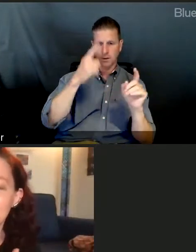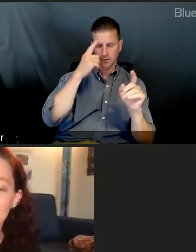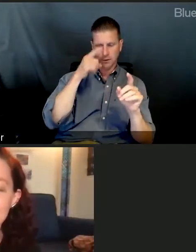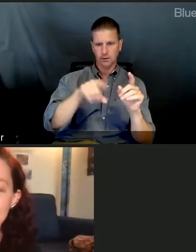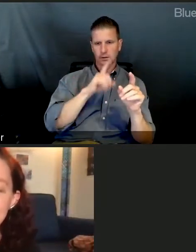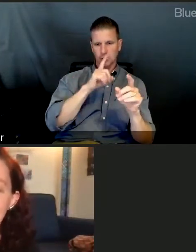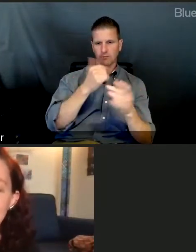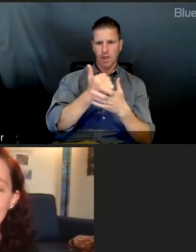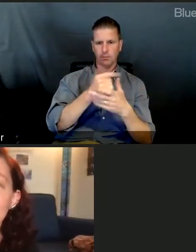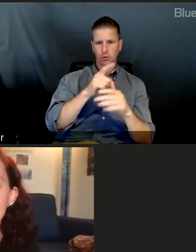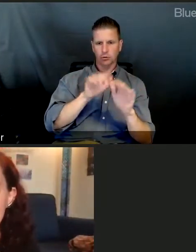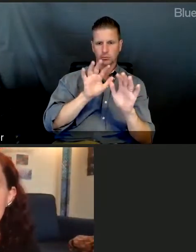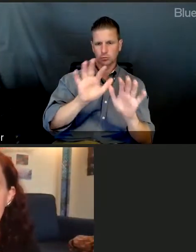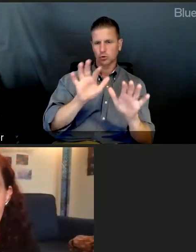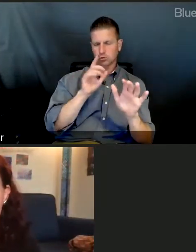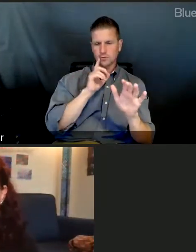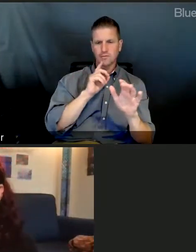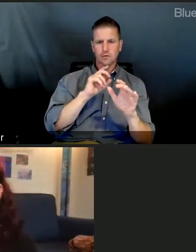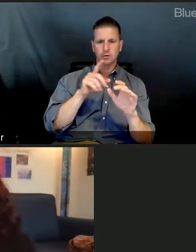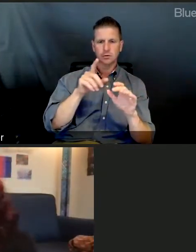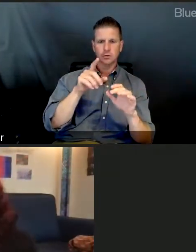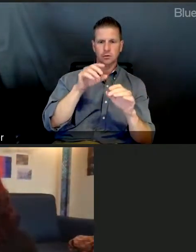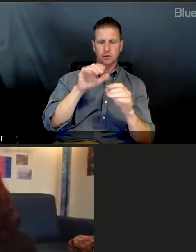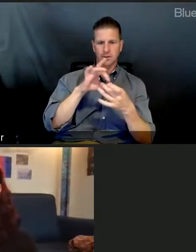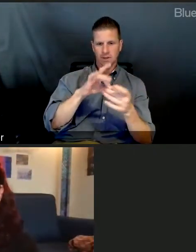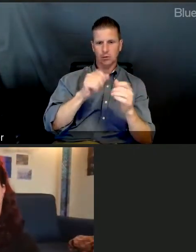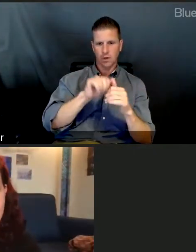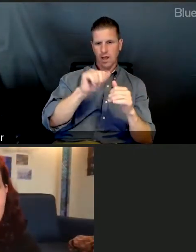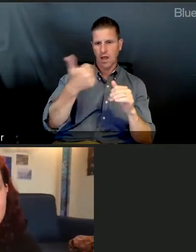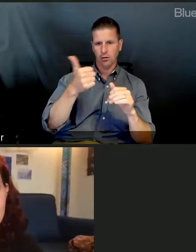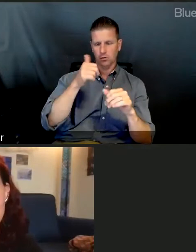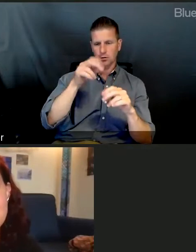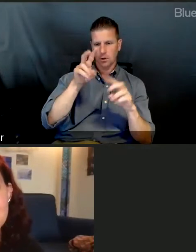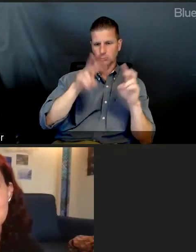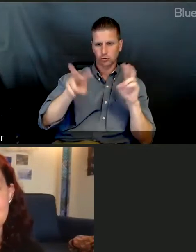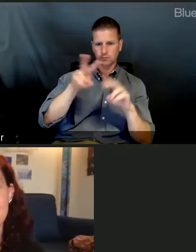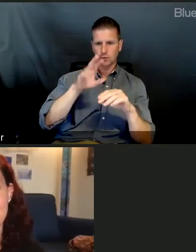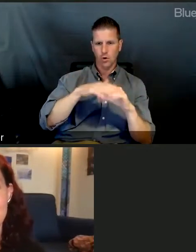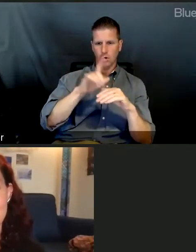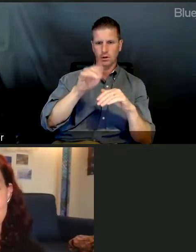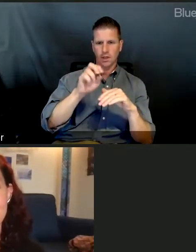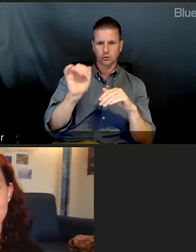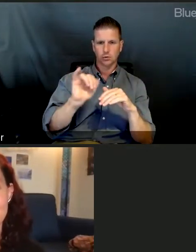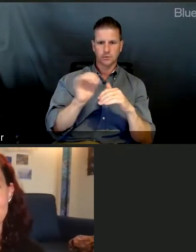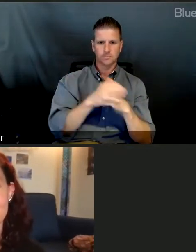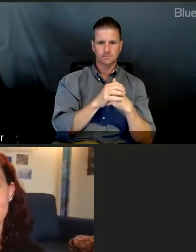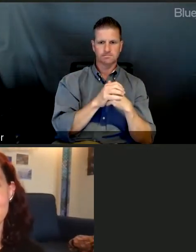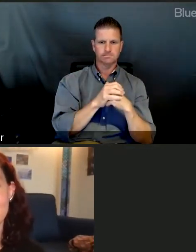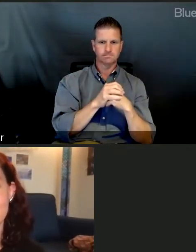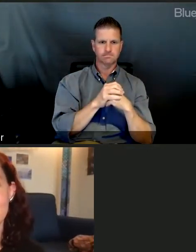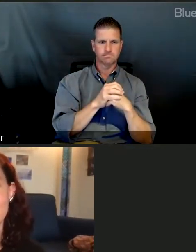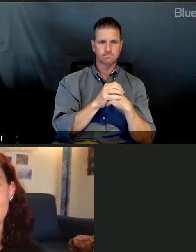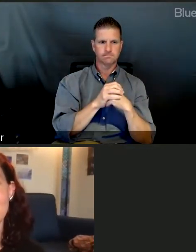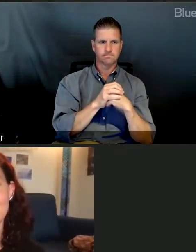helping to push towards this in tandem with other observatories that are coming online as well.